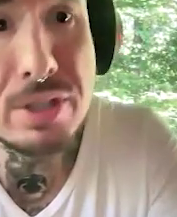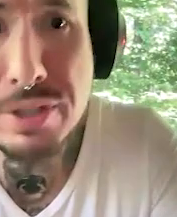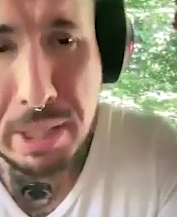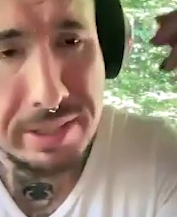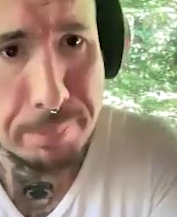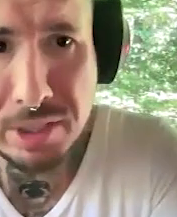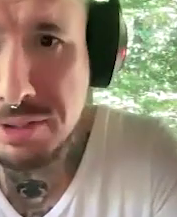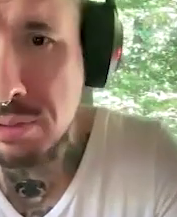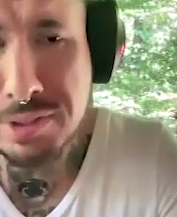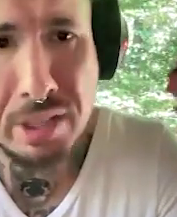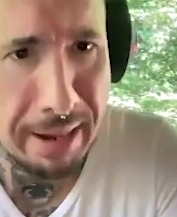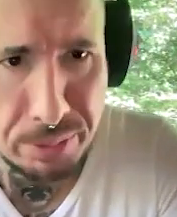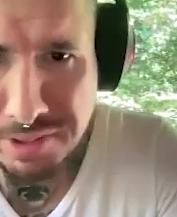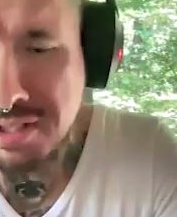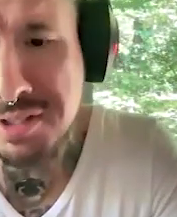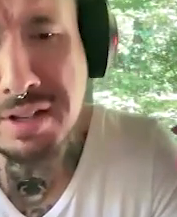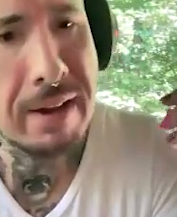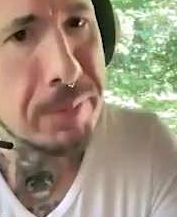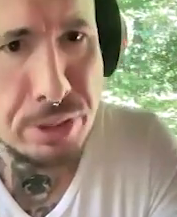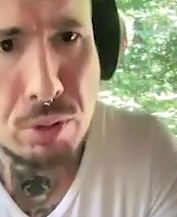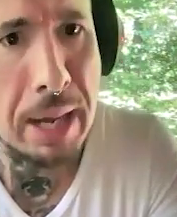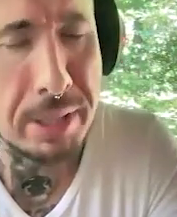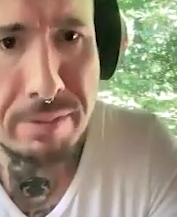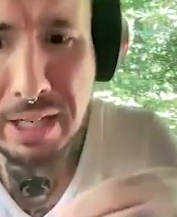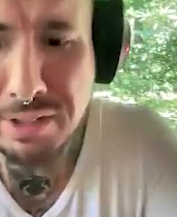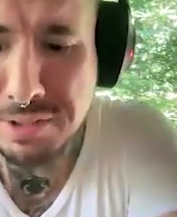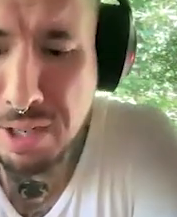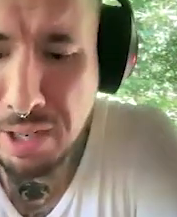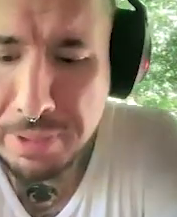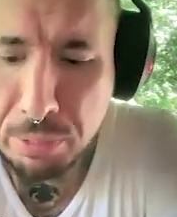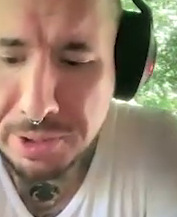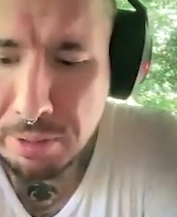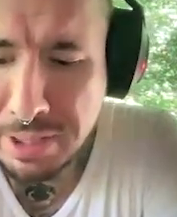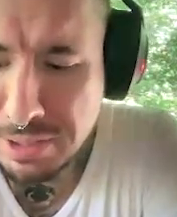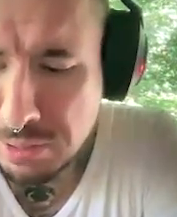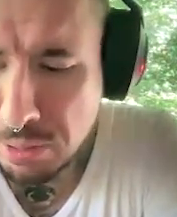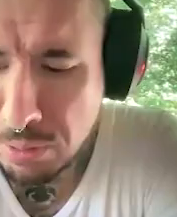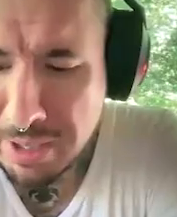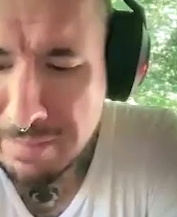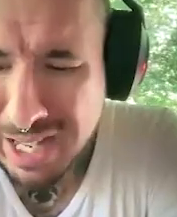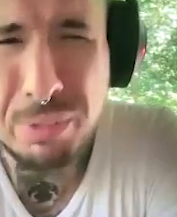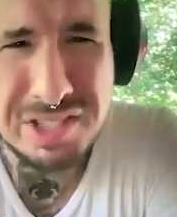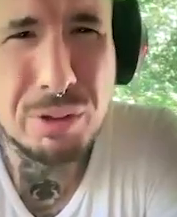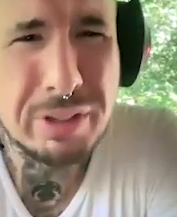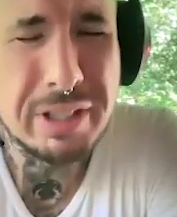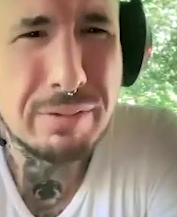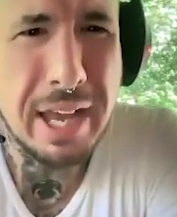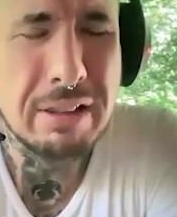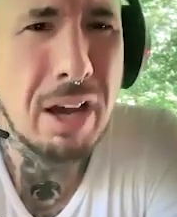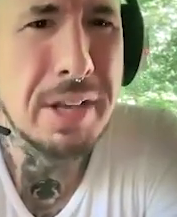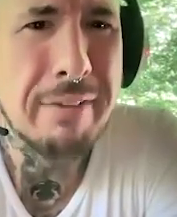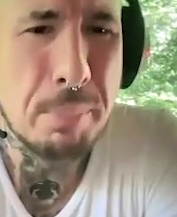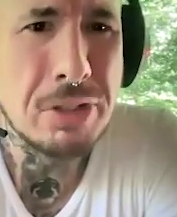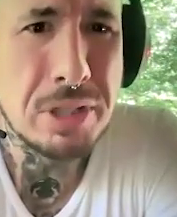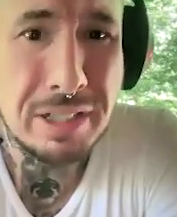than even just my substance use and houselessness and trauma and violence that was occurring. And so I was still looking for